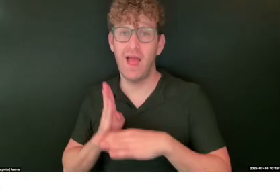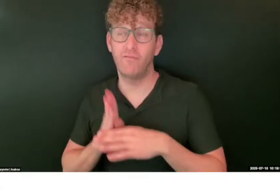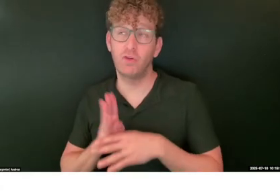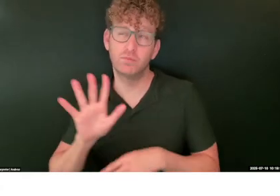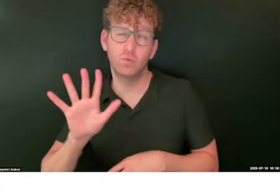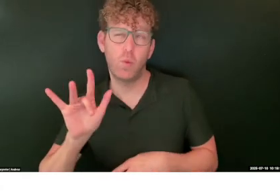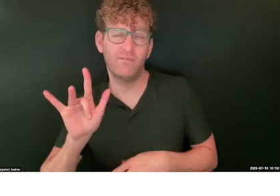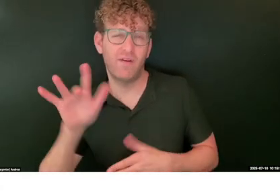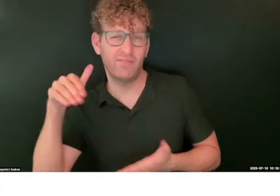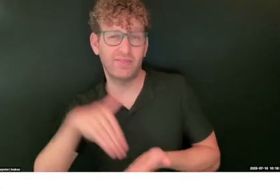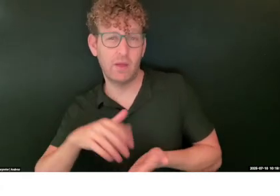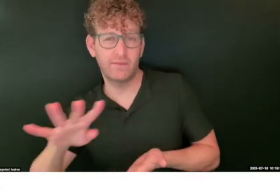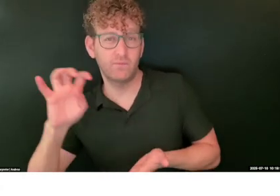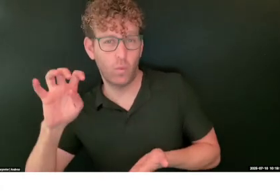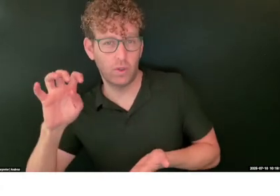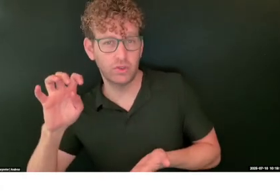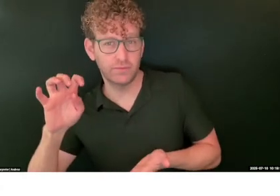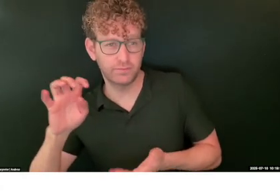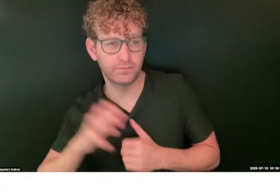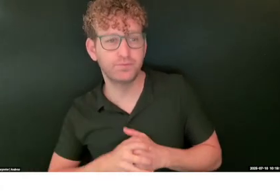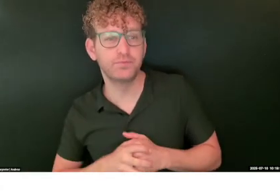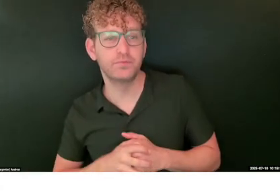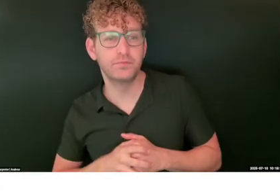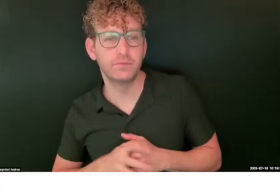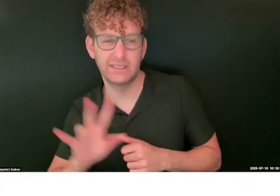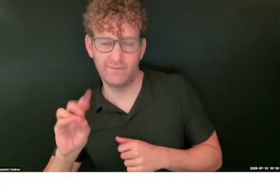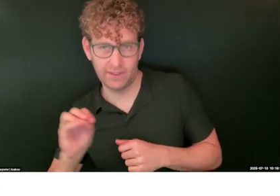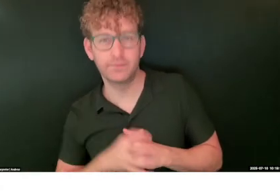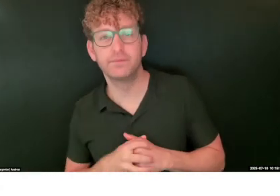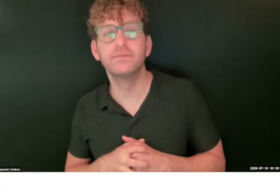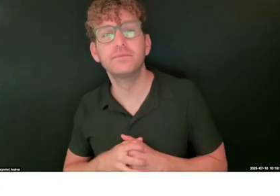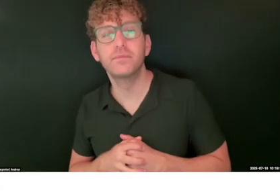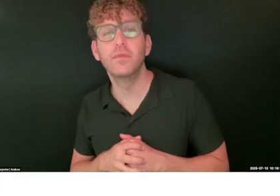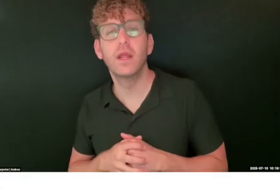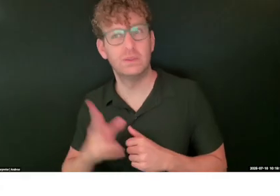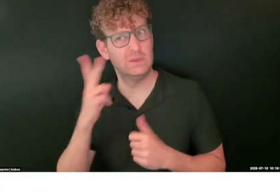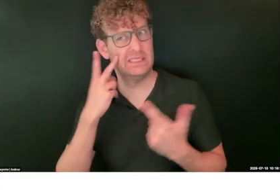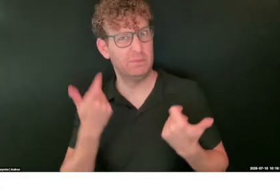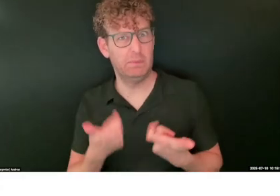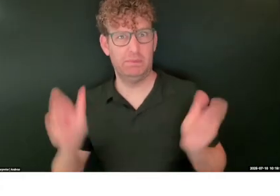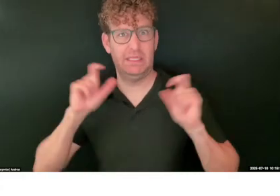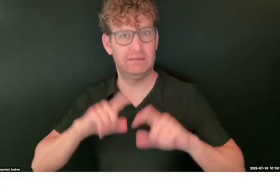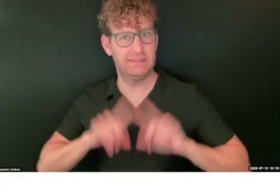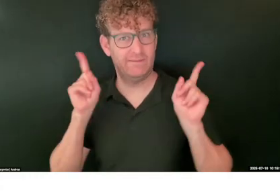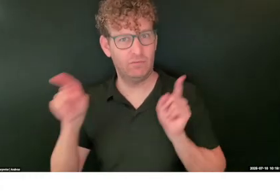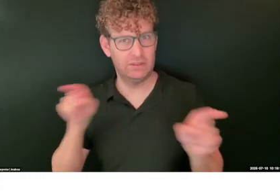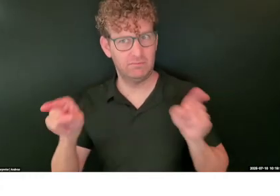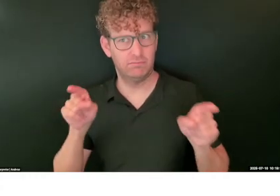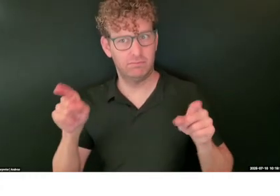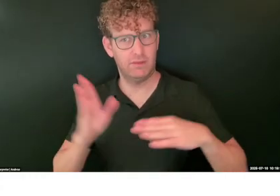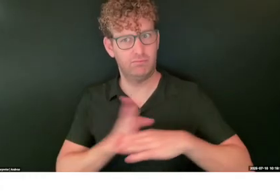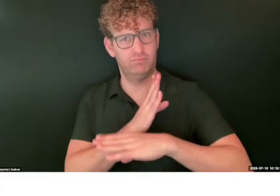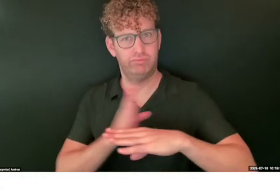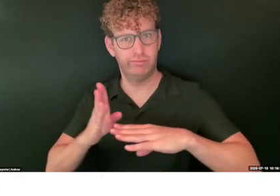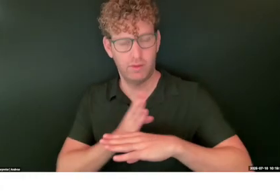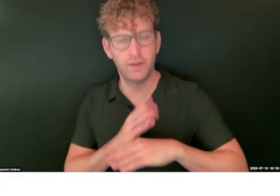$25,470. So as you can see, there's quite a large difference in price between an average used vehicle and a